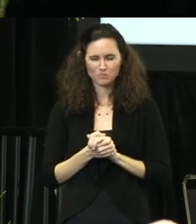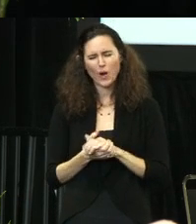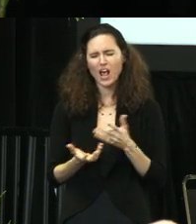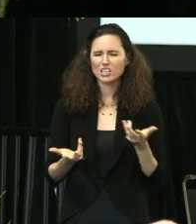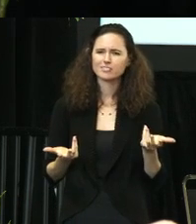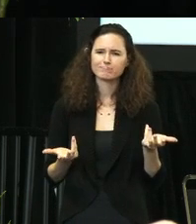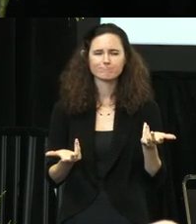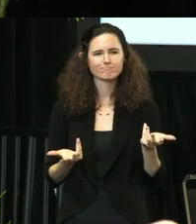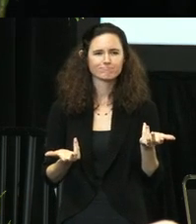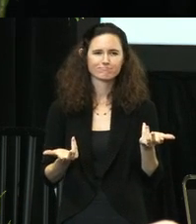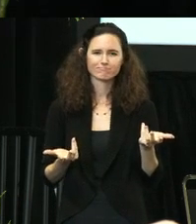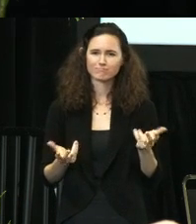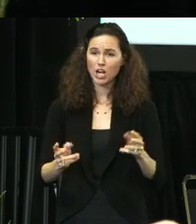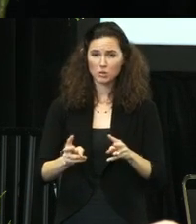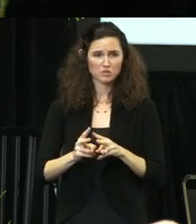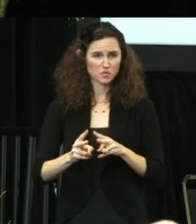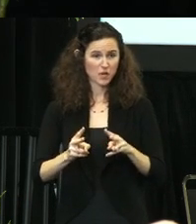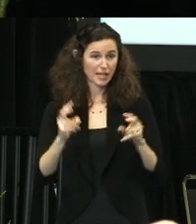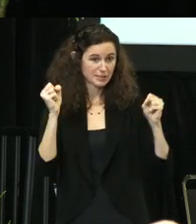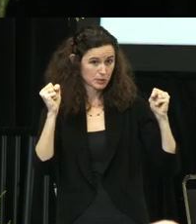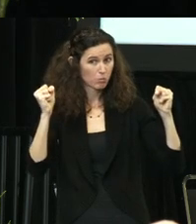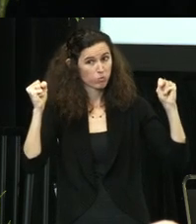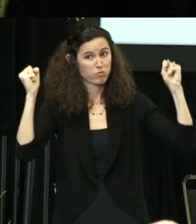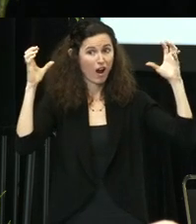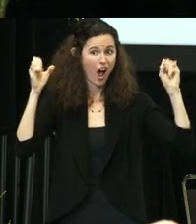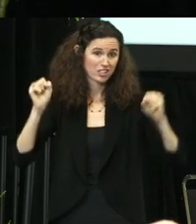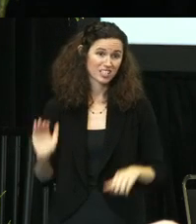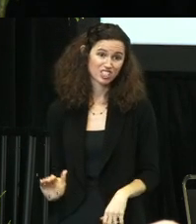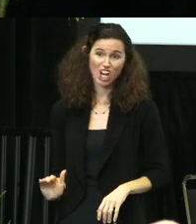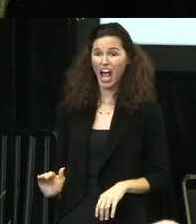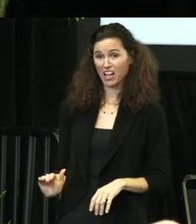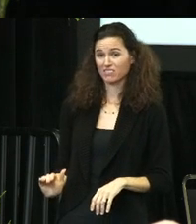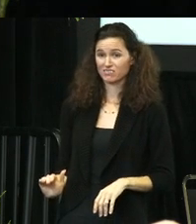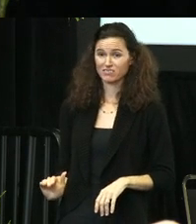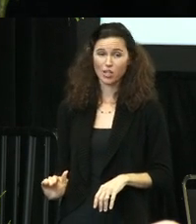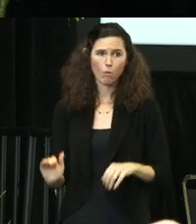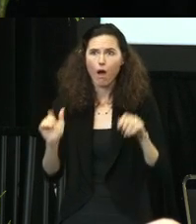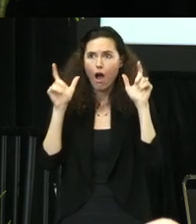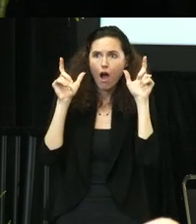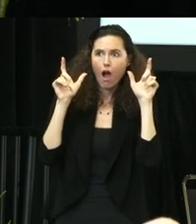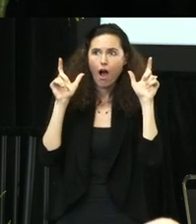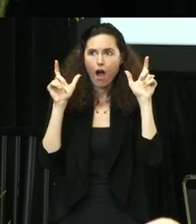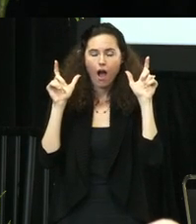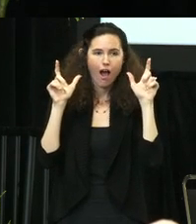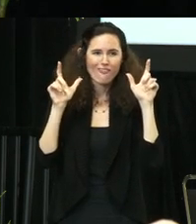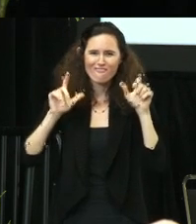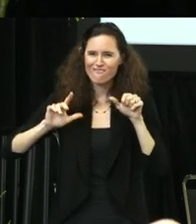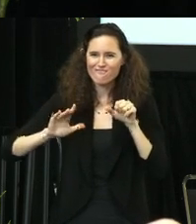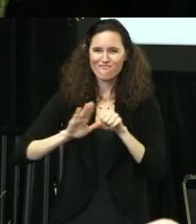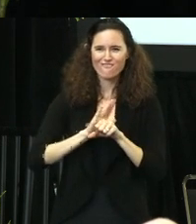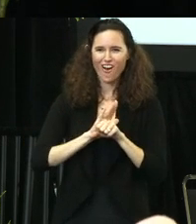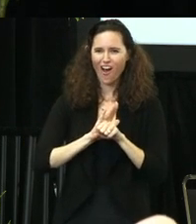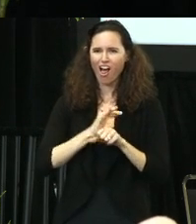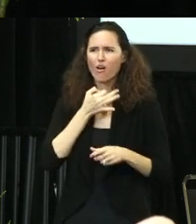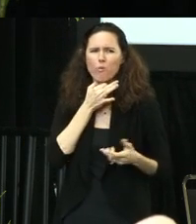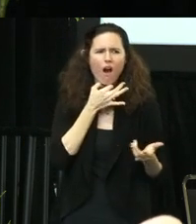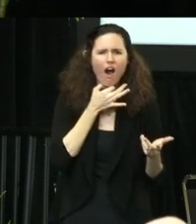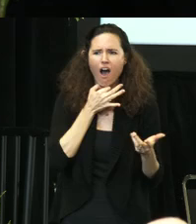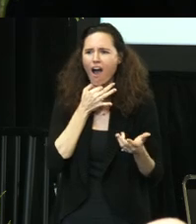Well, he was very surprised as a child, wide-eyed, full of wonder for the